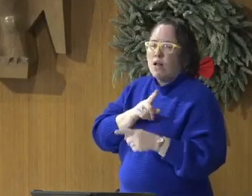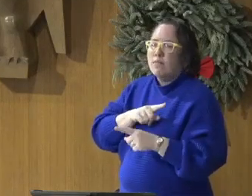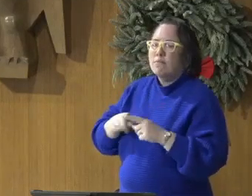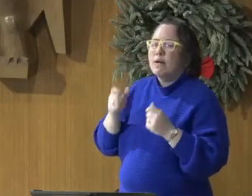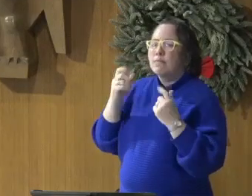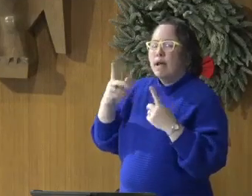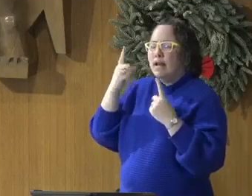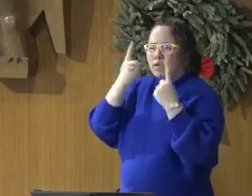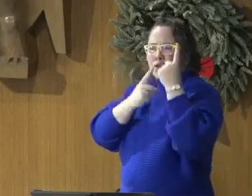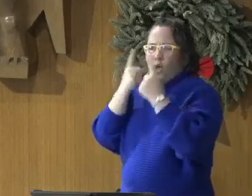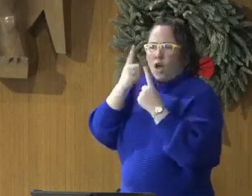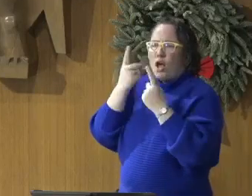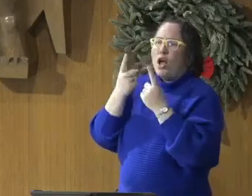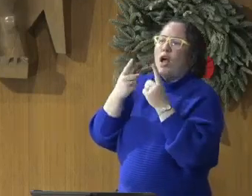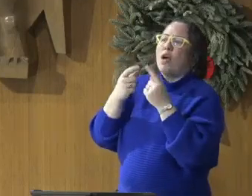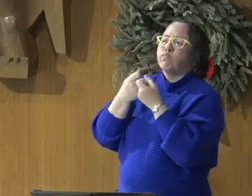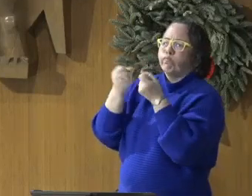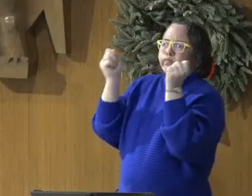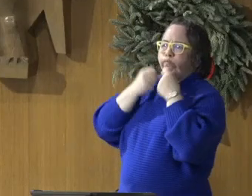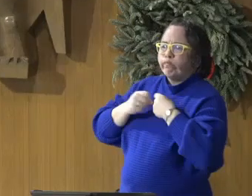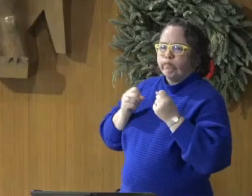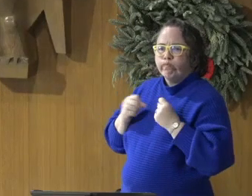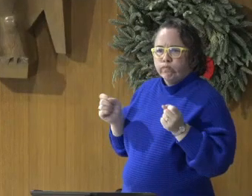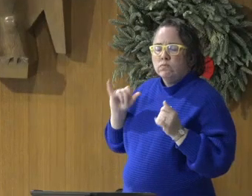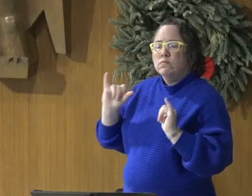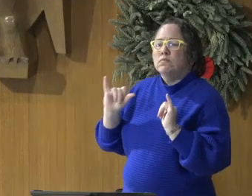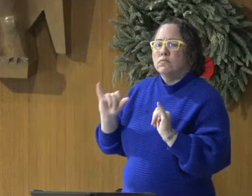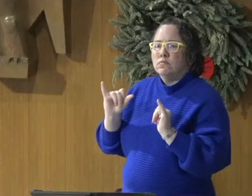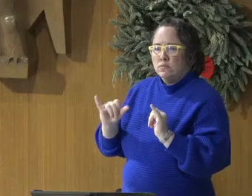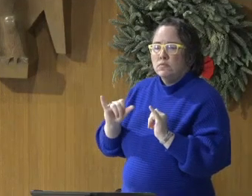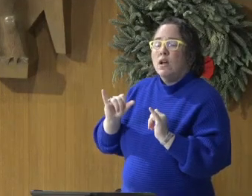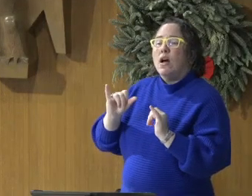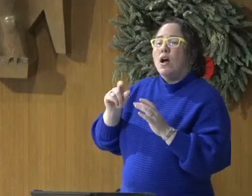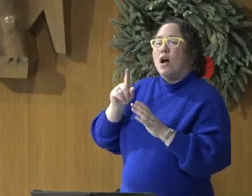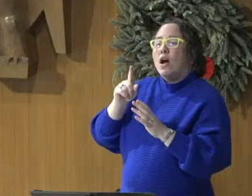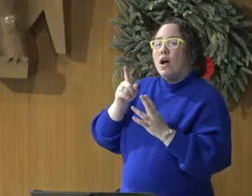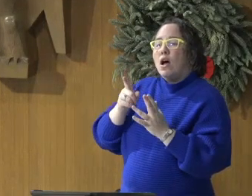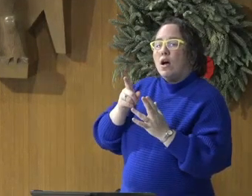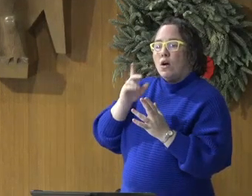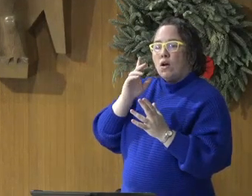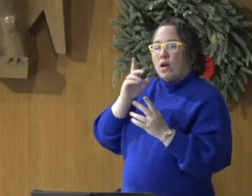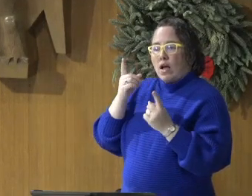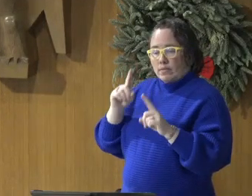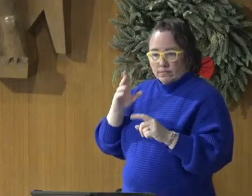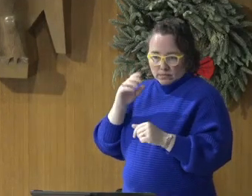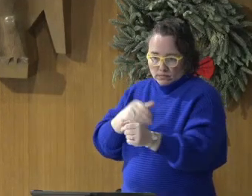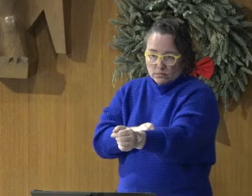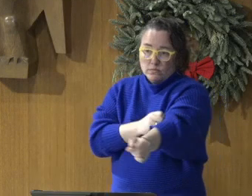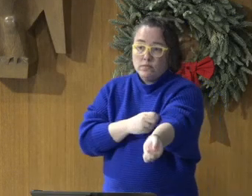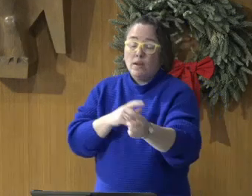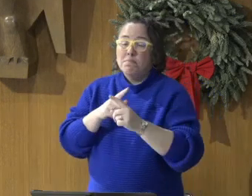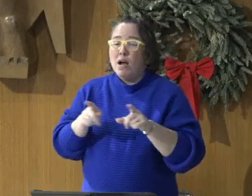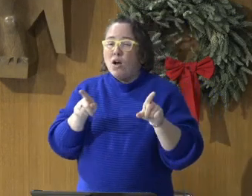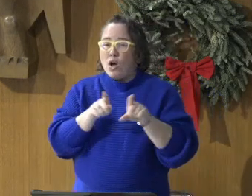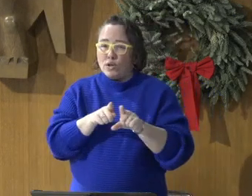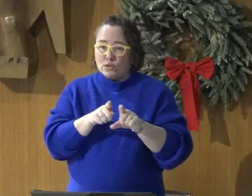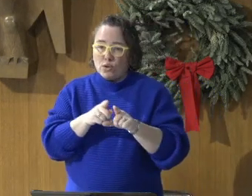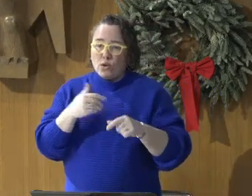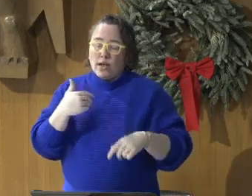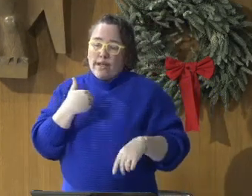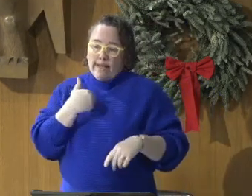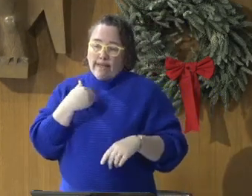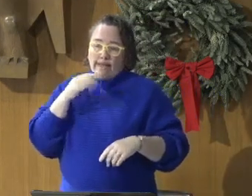revealed, and a sword will pierce your own soul too. There was also a prophet,